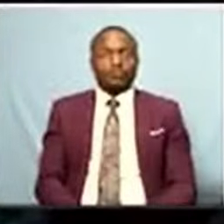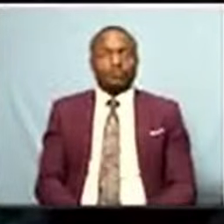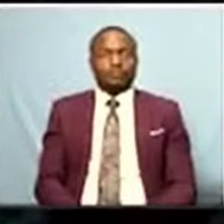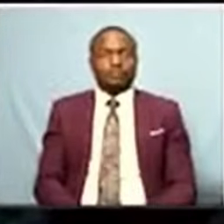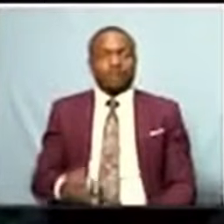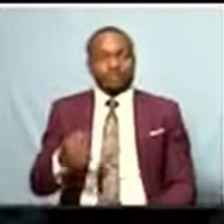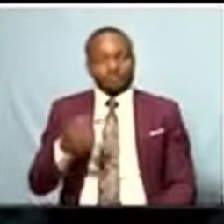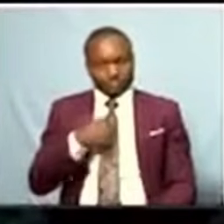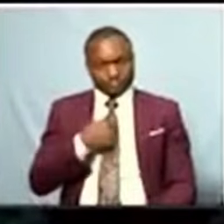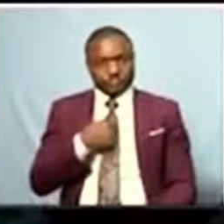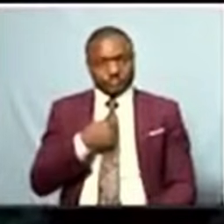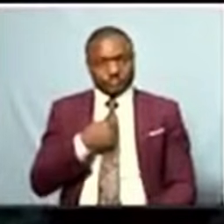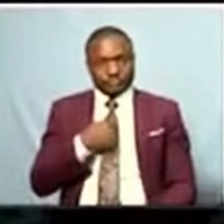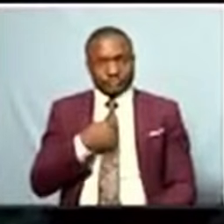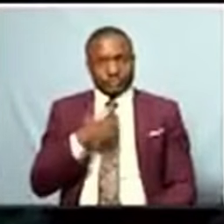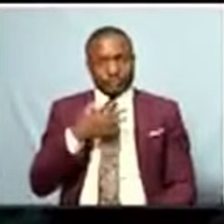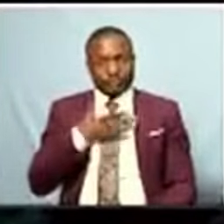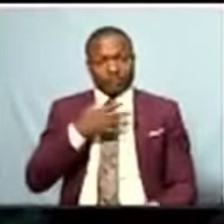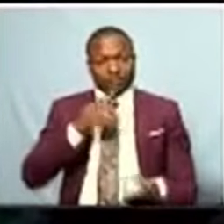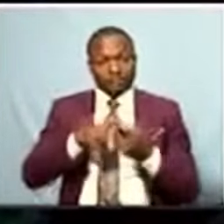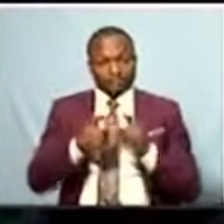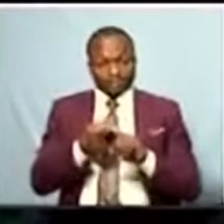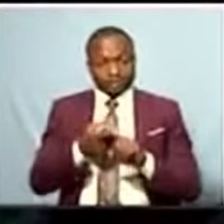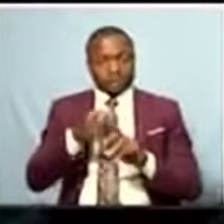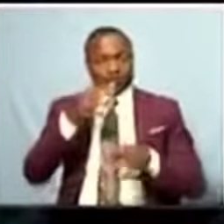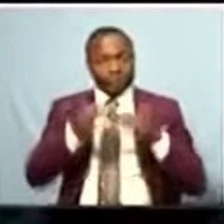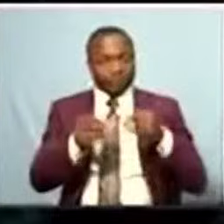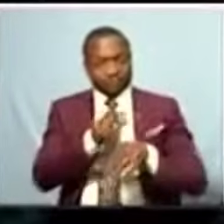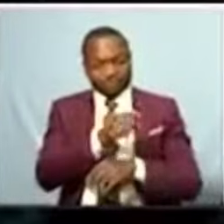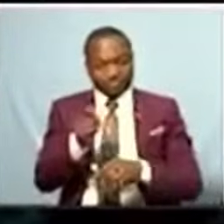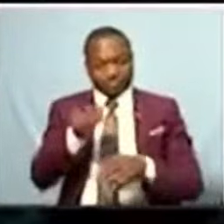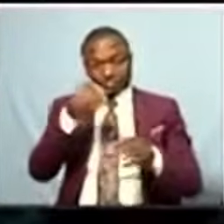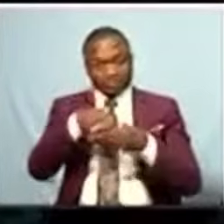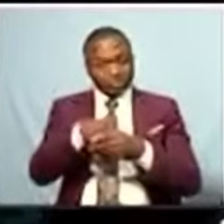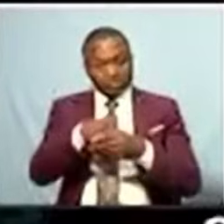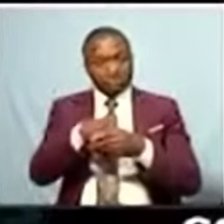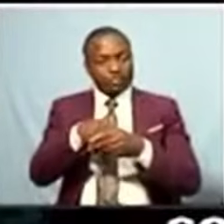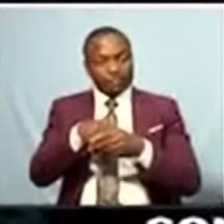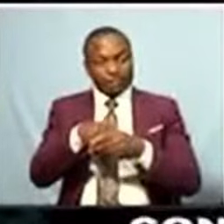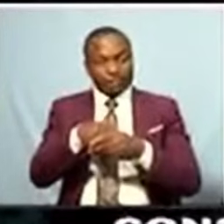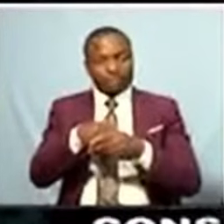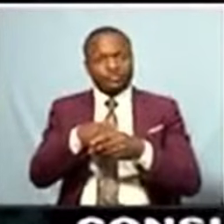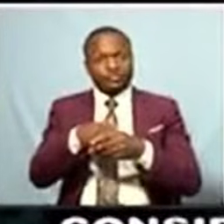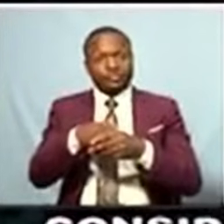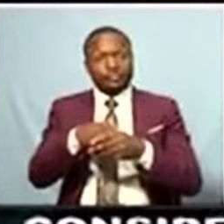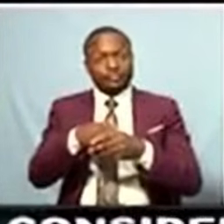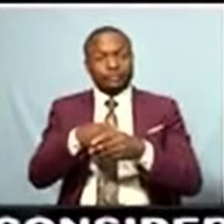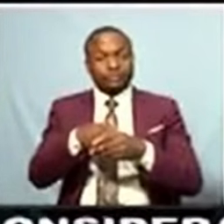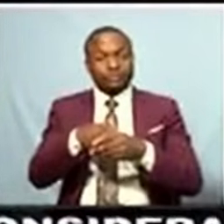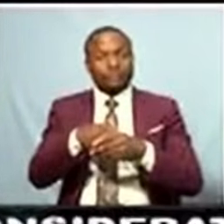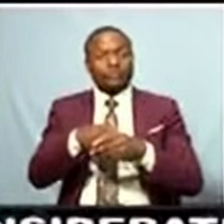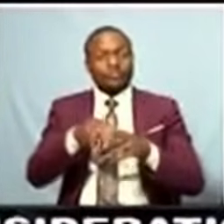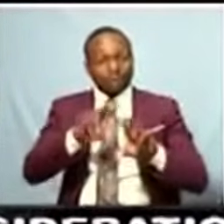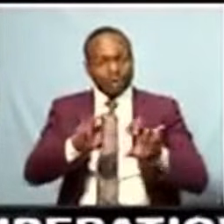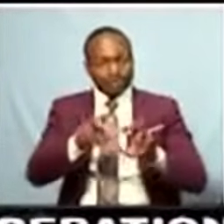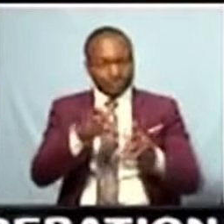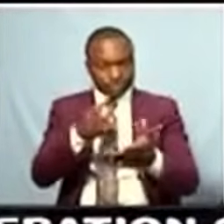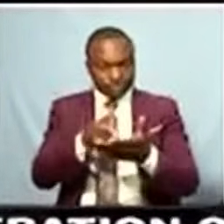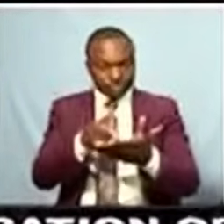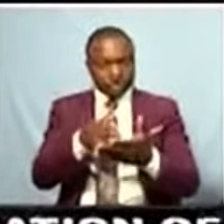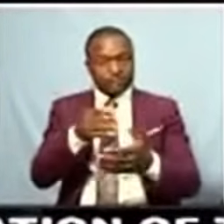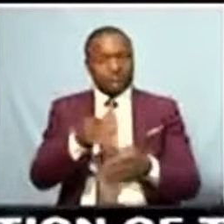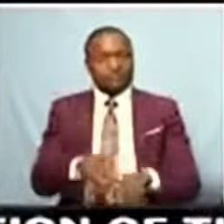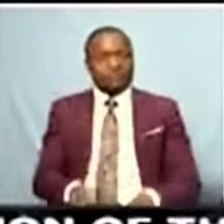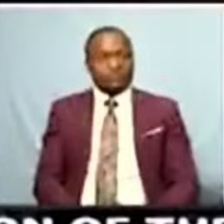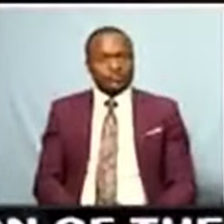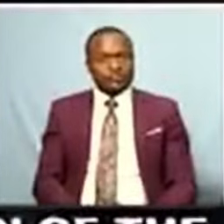I'll still, my colleagues, in case those who are in the field, to just confirm whether we are given a